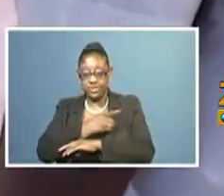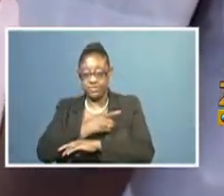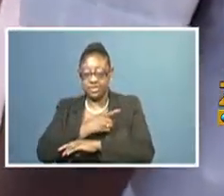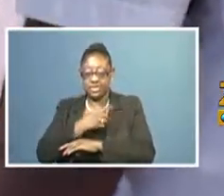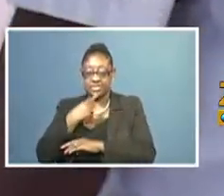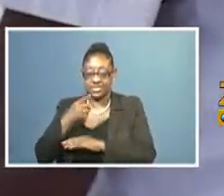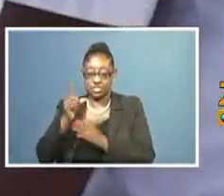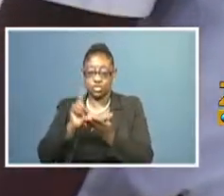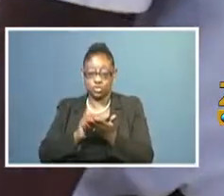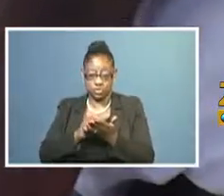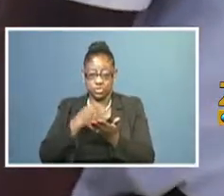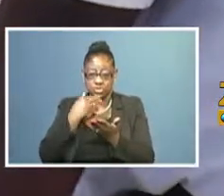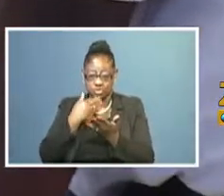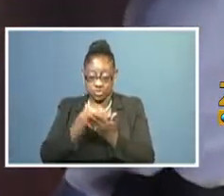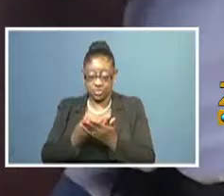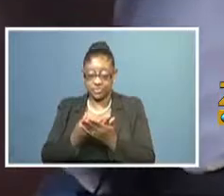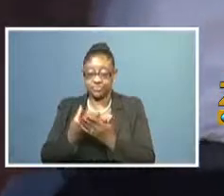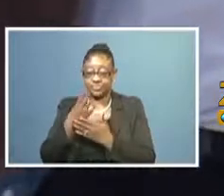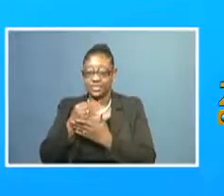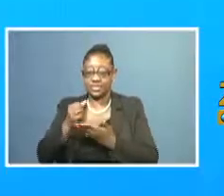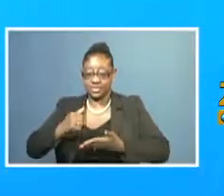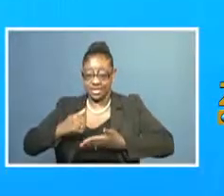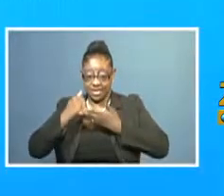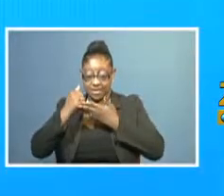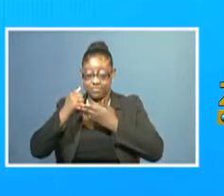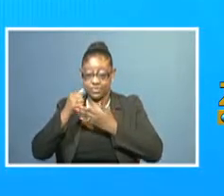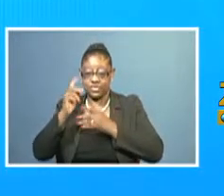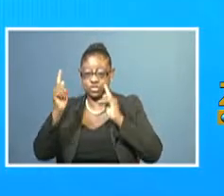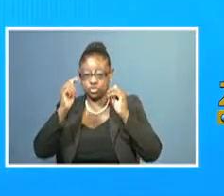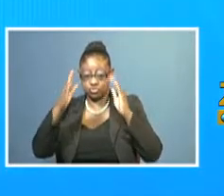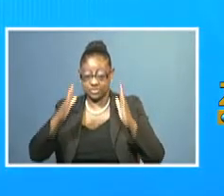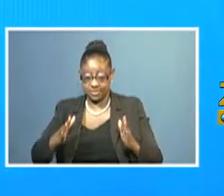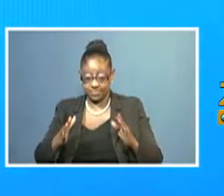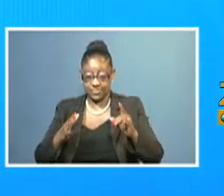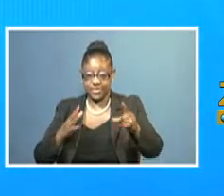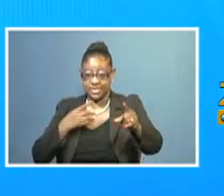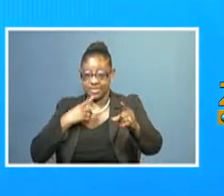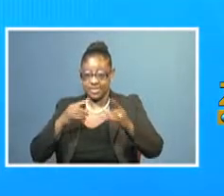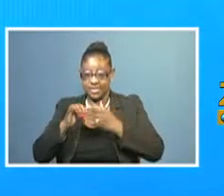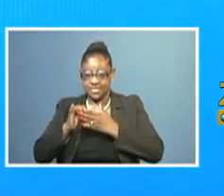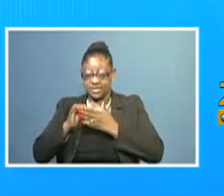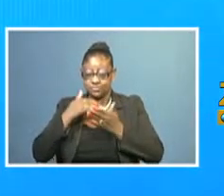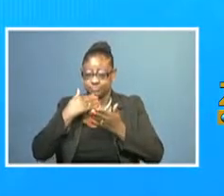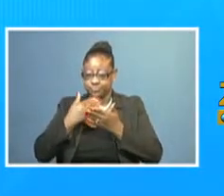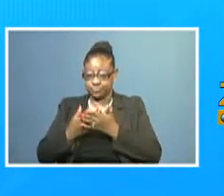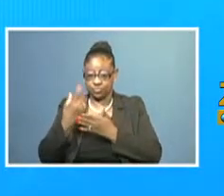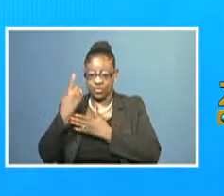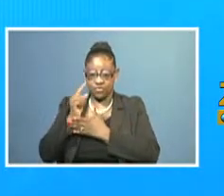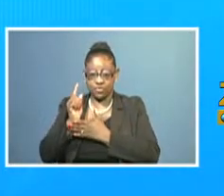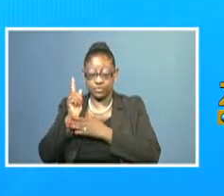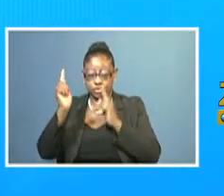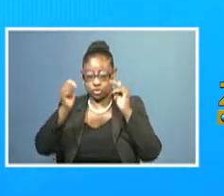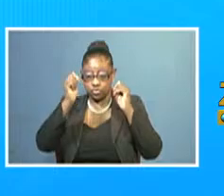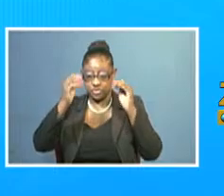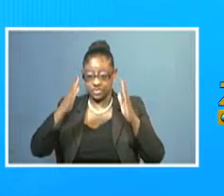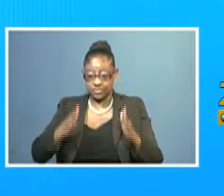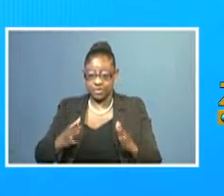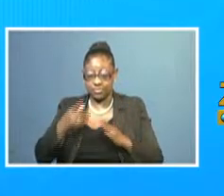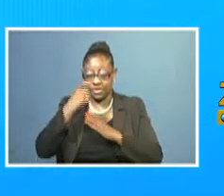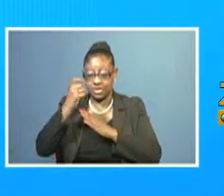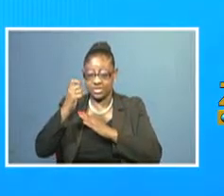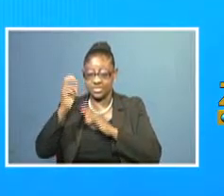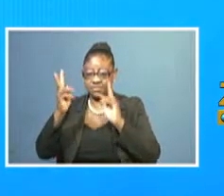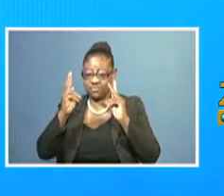the country and its rebounding tourism industry. It is very important for the tourism sector because visitors from around the